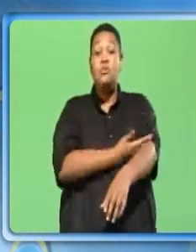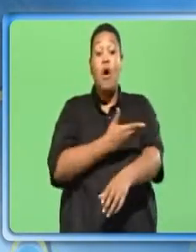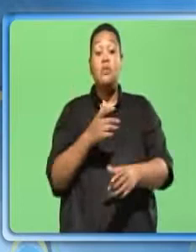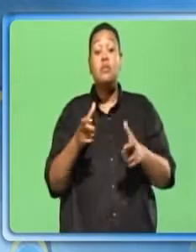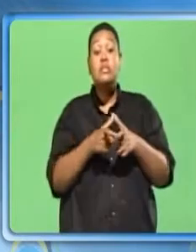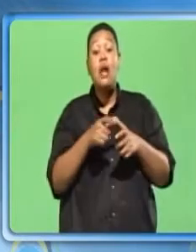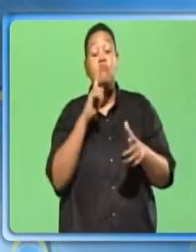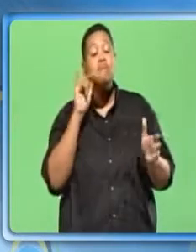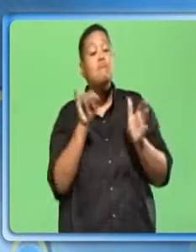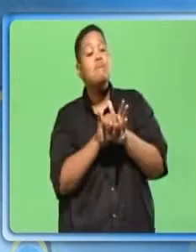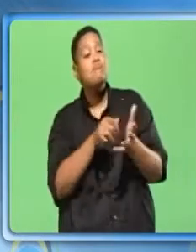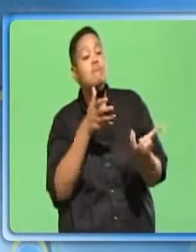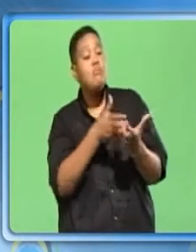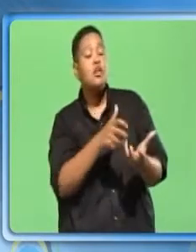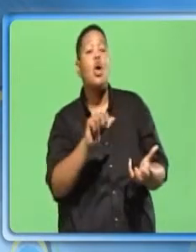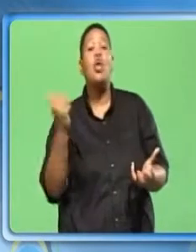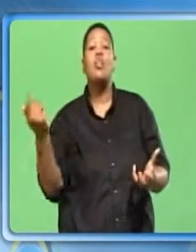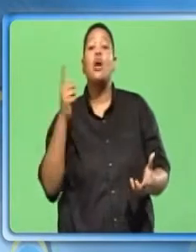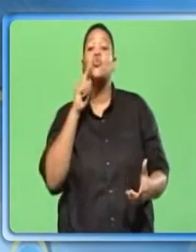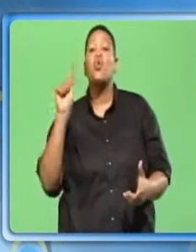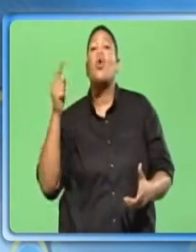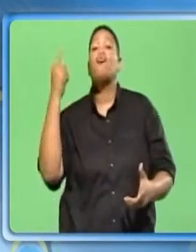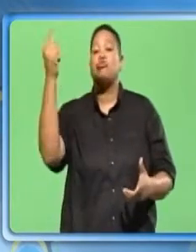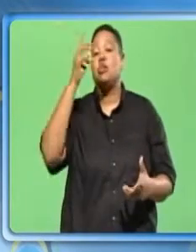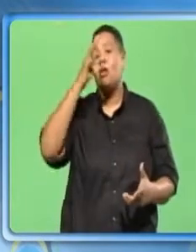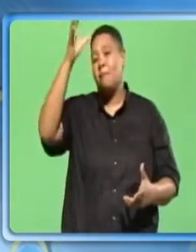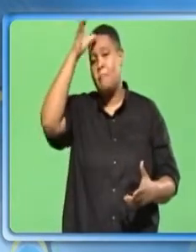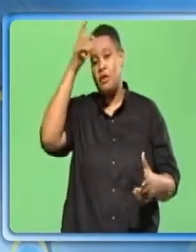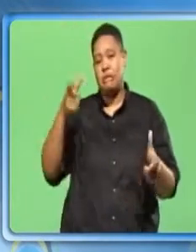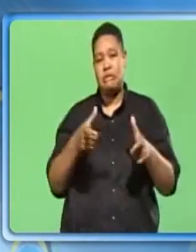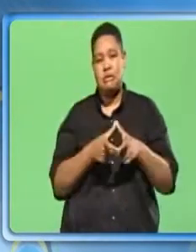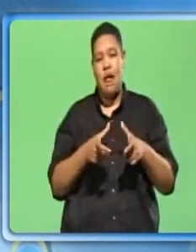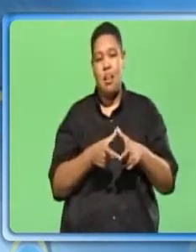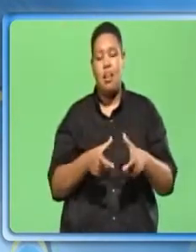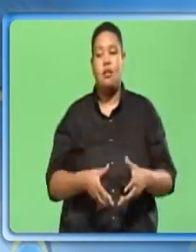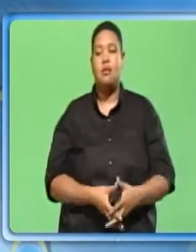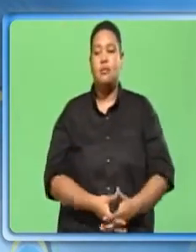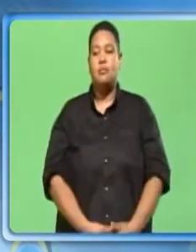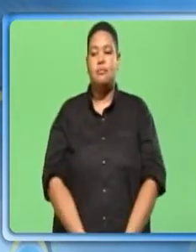identical to one another and to the original parent cell.